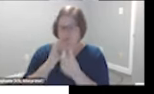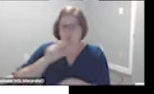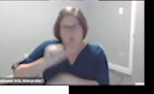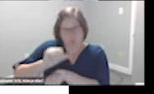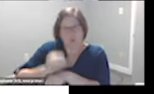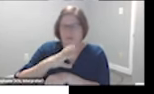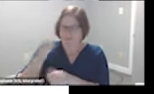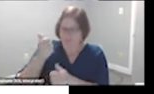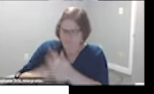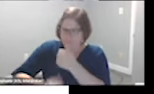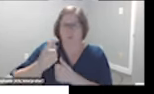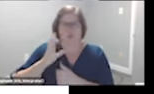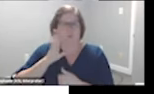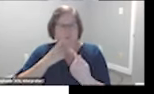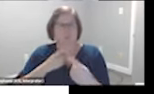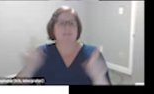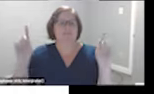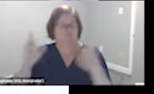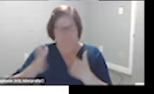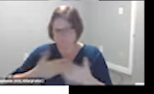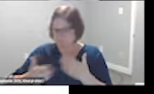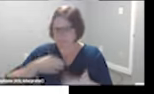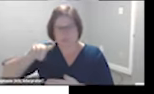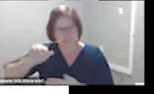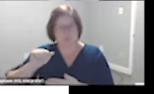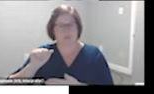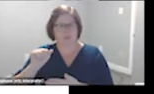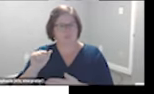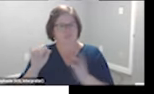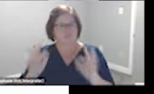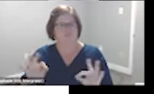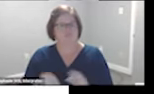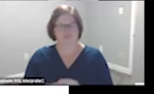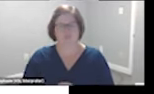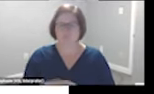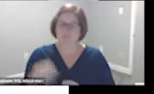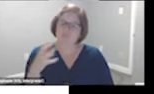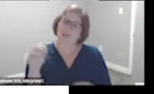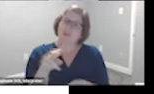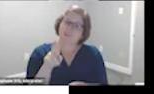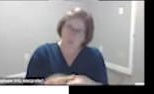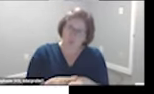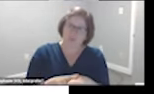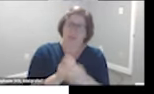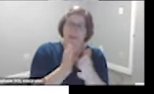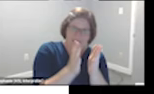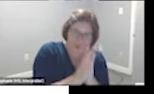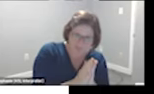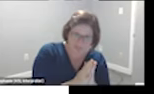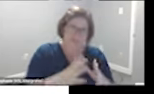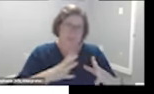Say that multiple times a year and make it true. And of course, ask for, accept, and incorporate